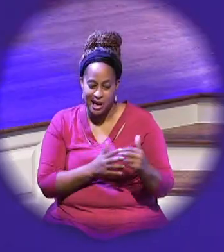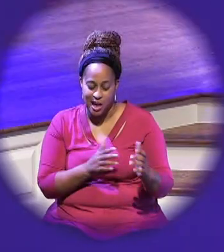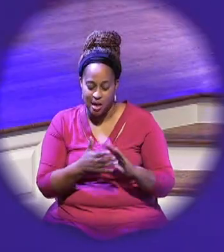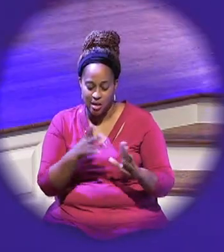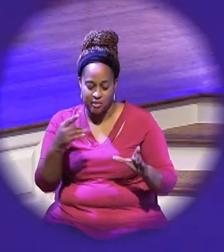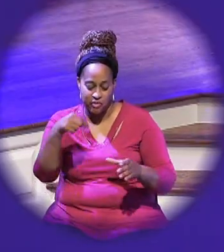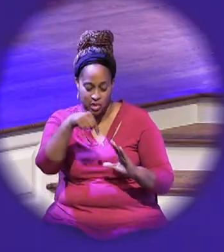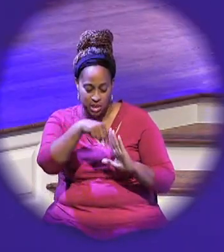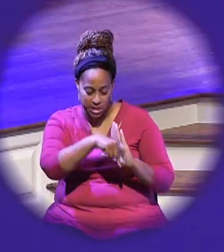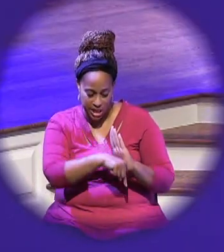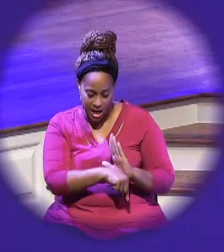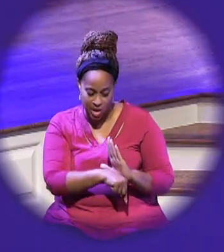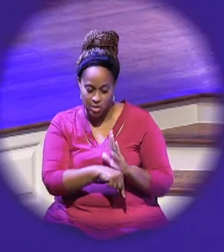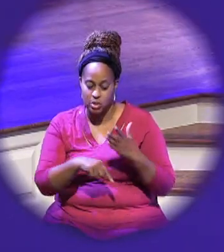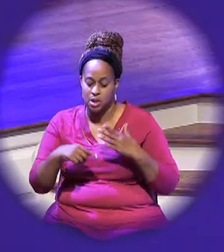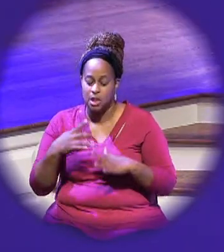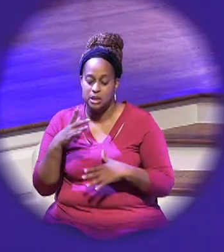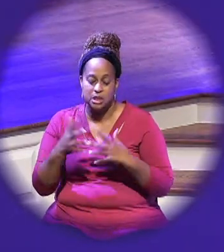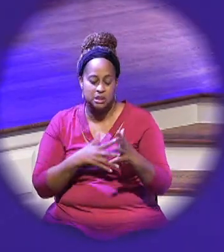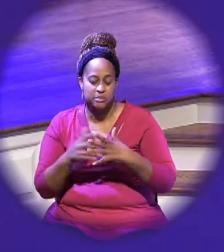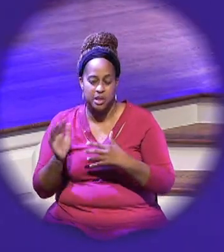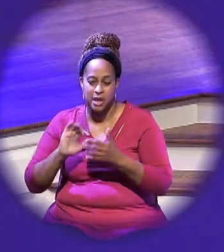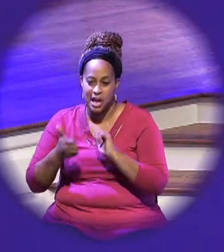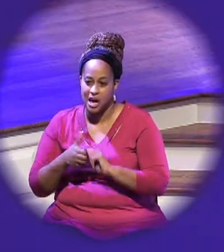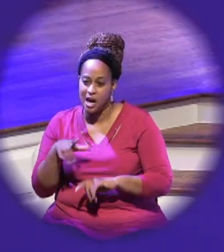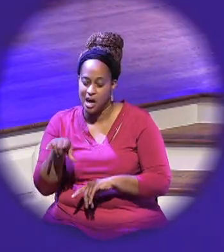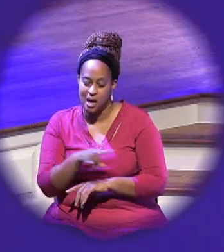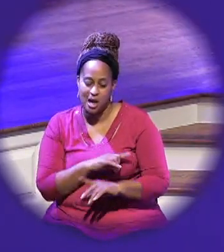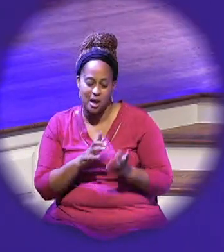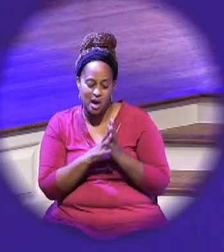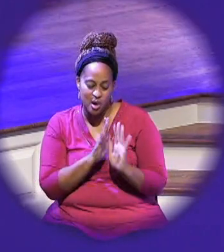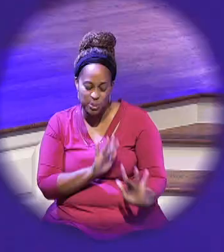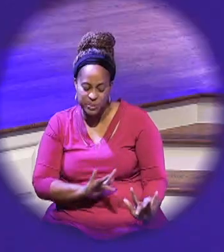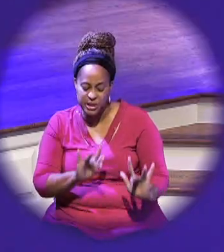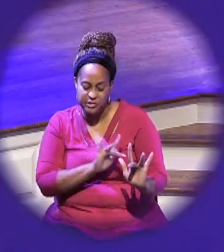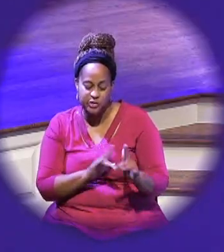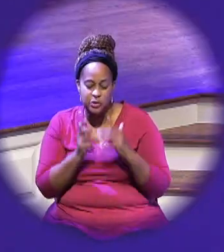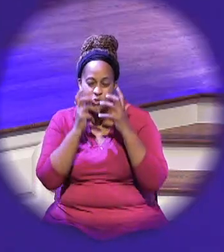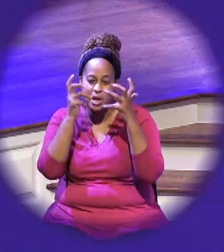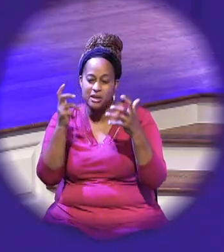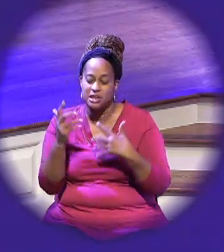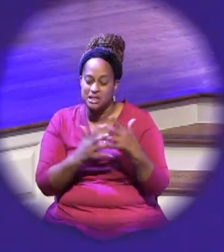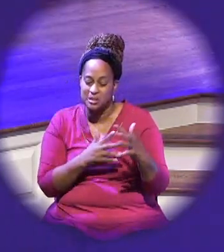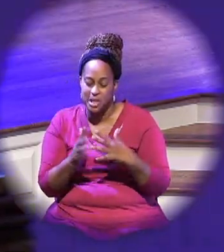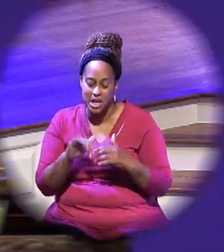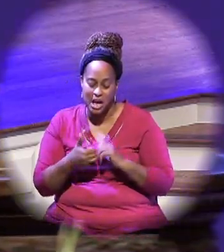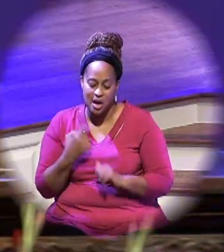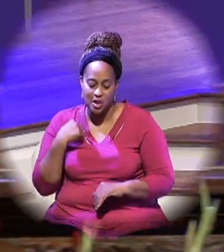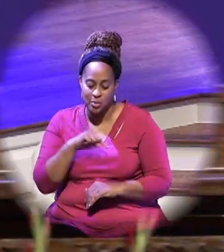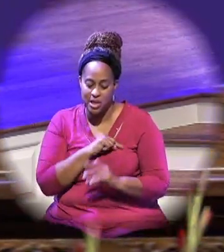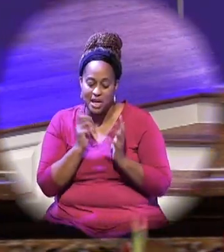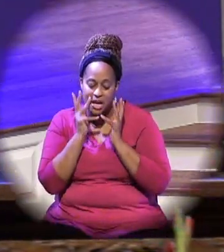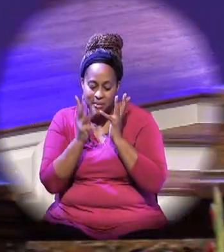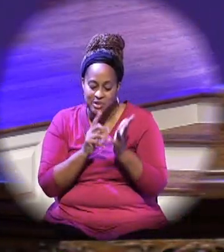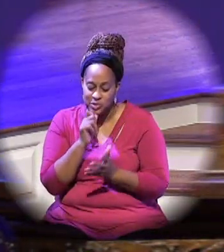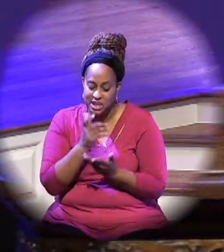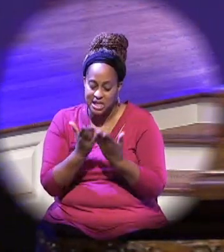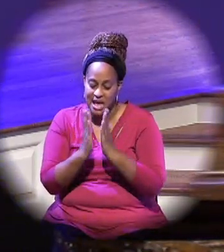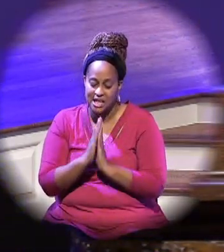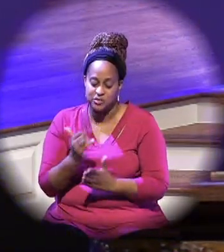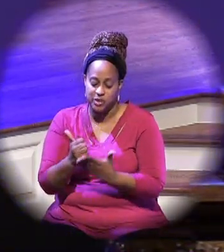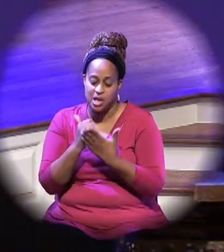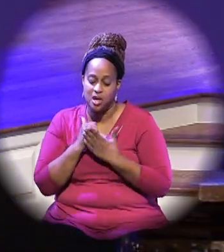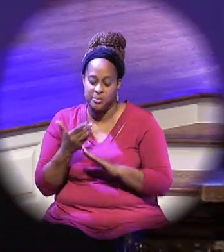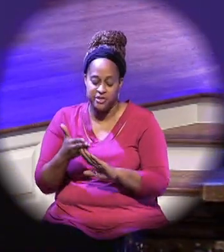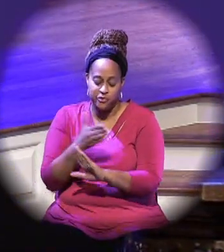have gone. It doesn't matter how pitiful our cry. It doesn't matter how embarrassed we are that we didn't ask for help before this